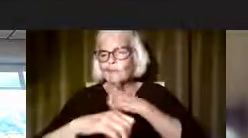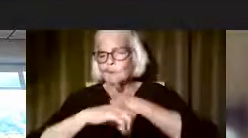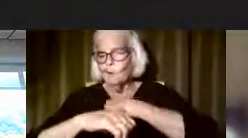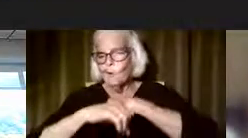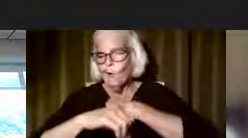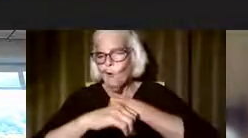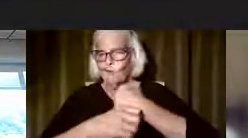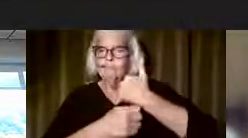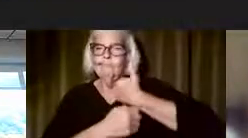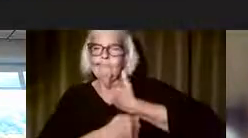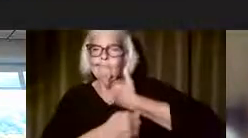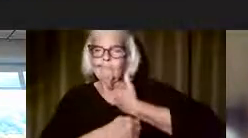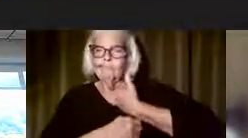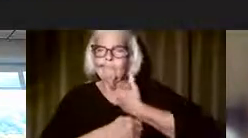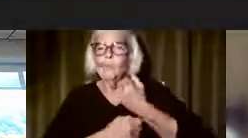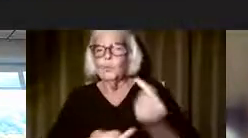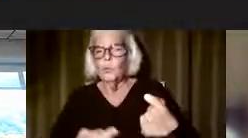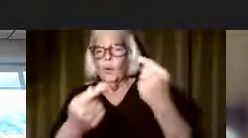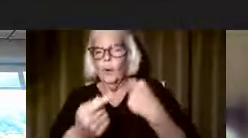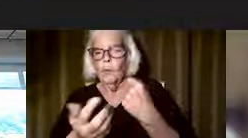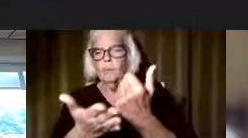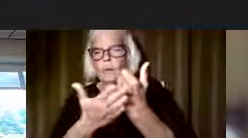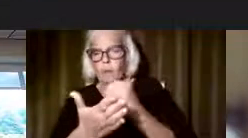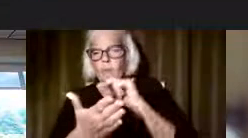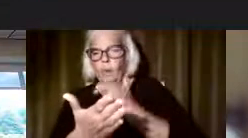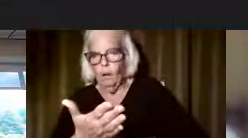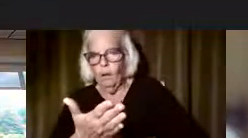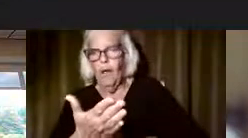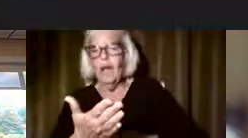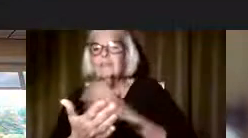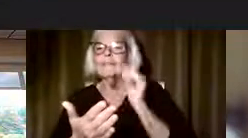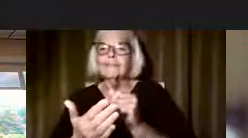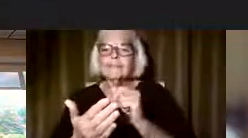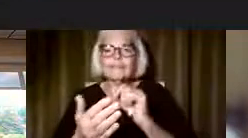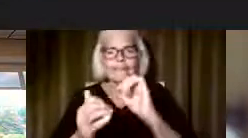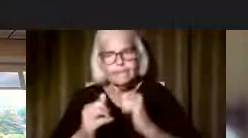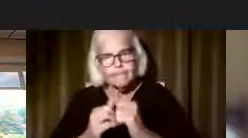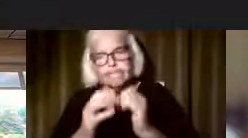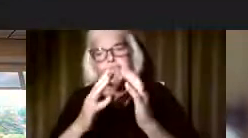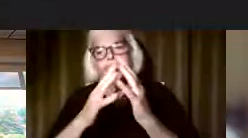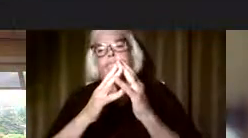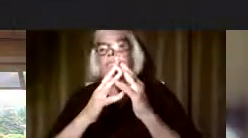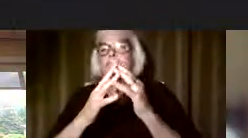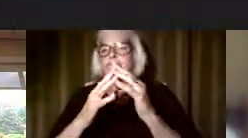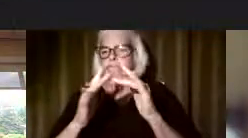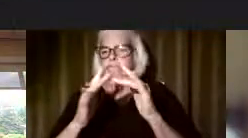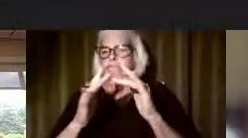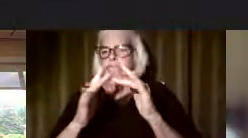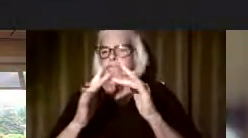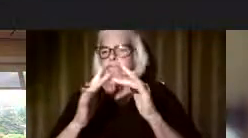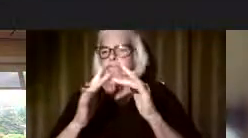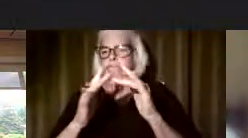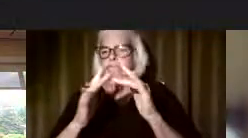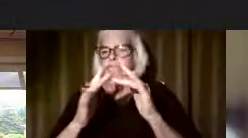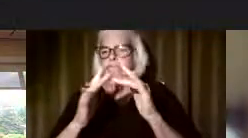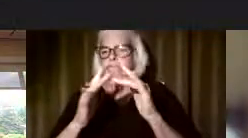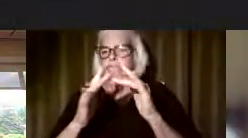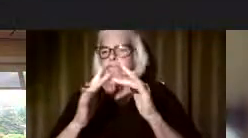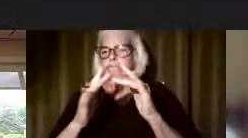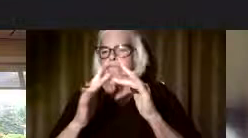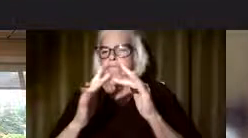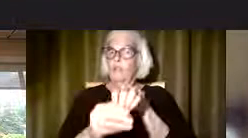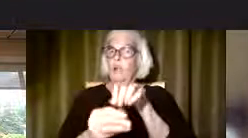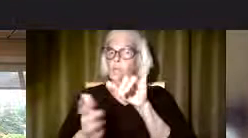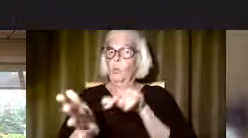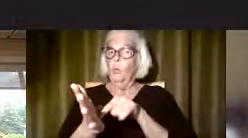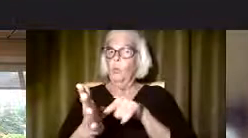up additional sites. I participated in those sites early on, and so just thinking about all